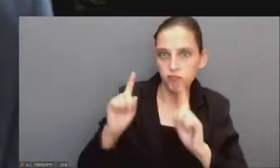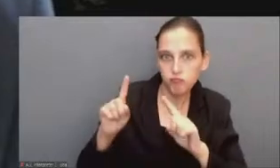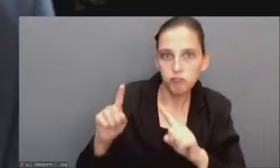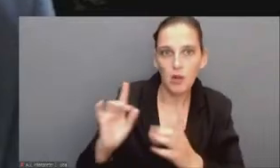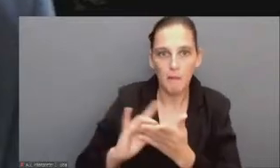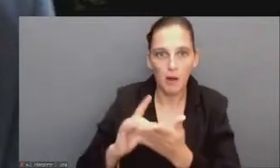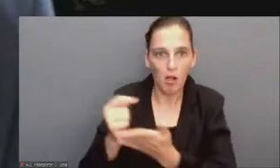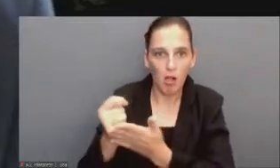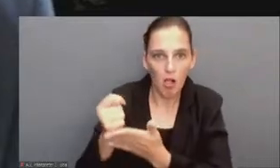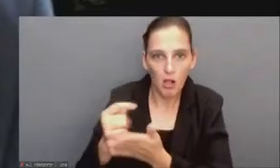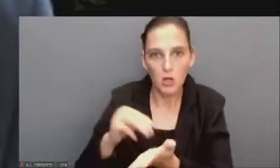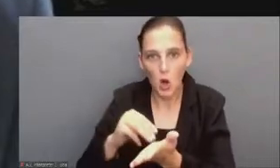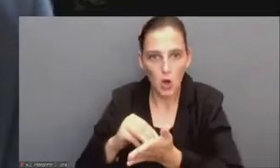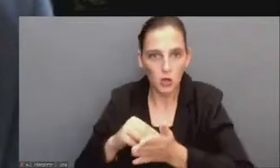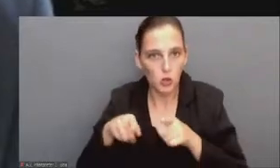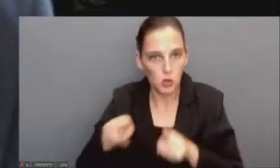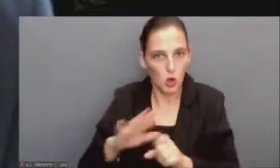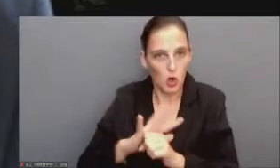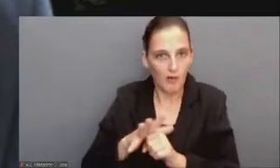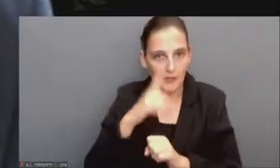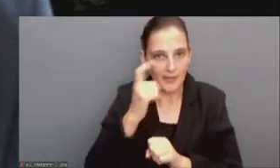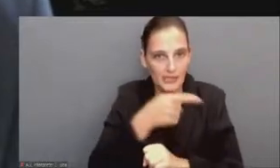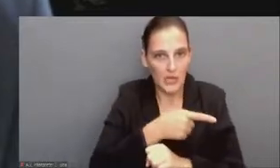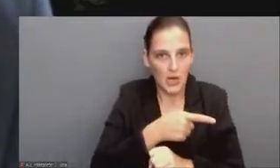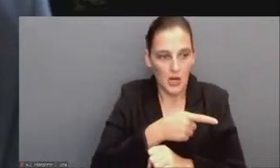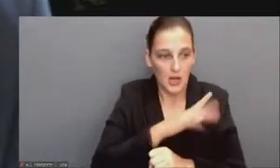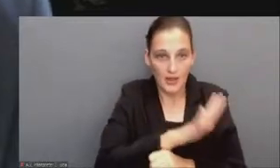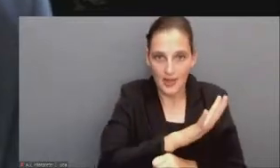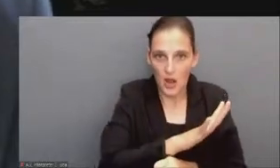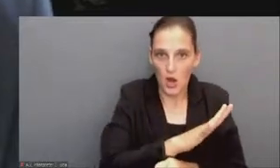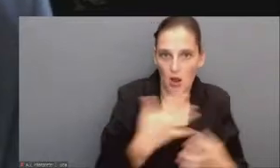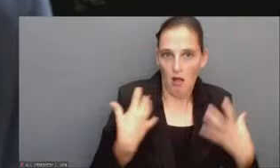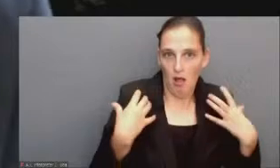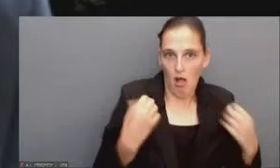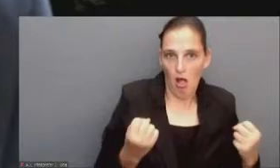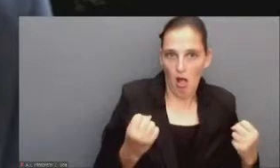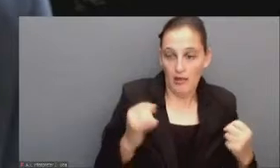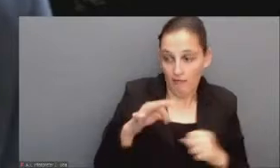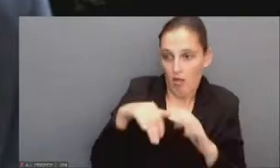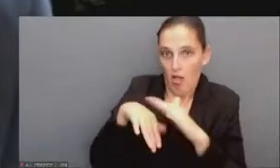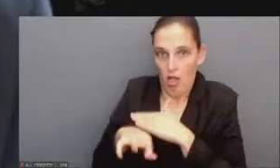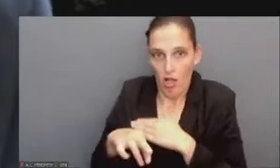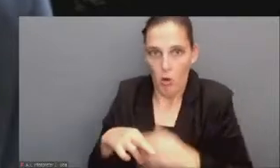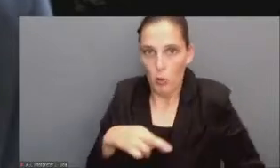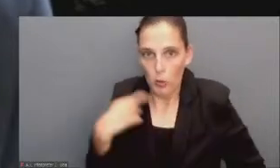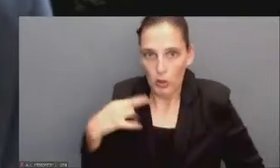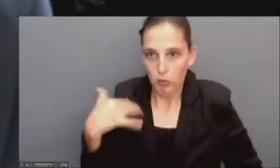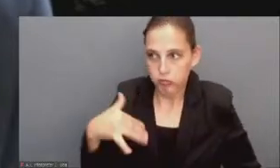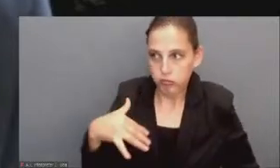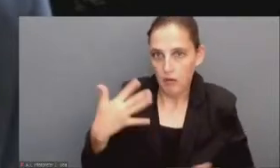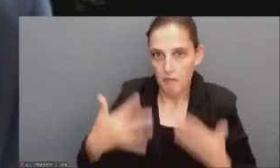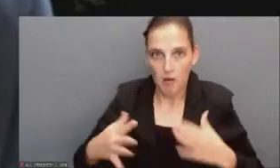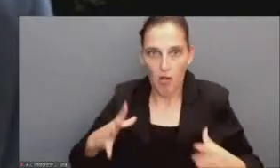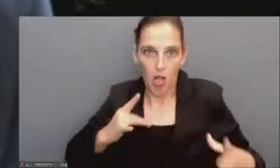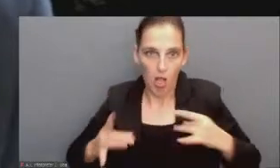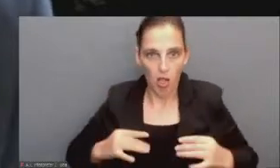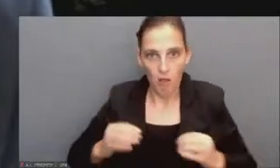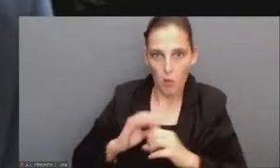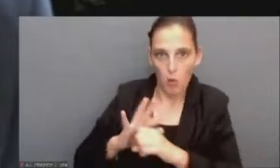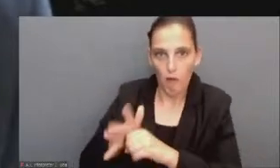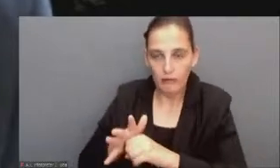because they were immunocompromised and they didn't want to take the risk associated with going to a doctor's office. So as we think